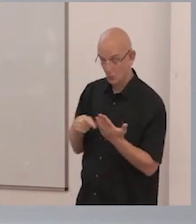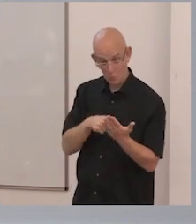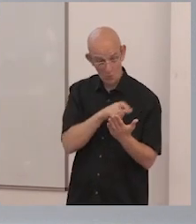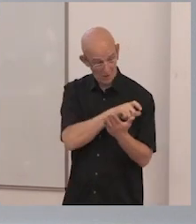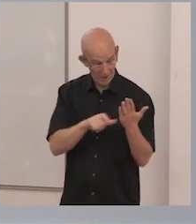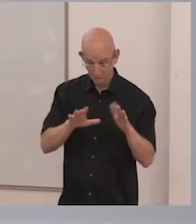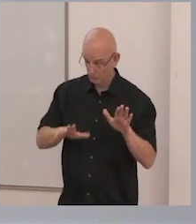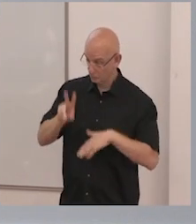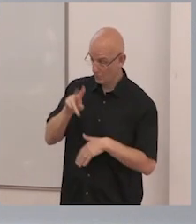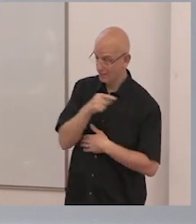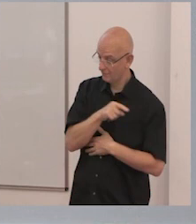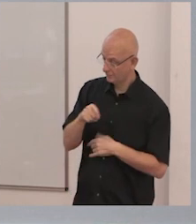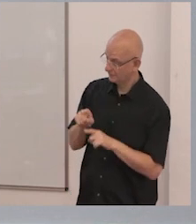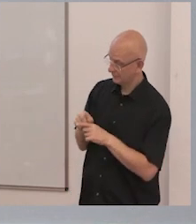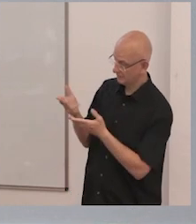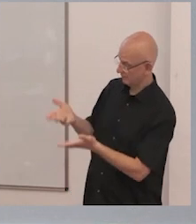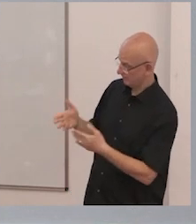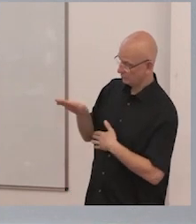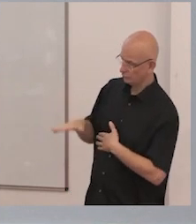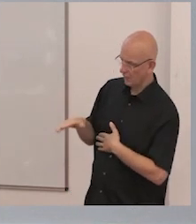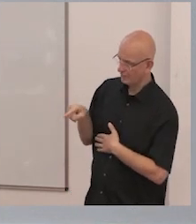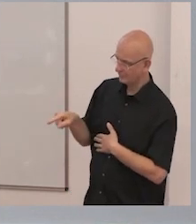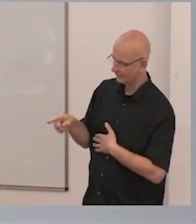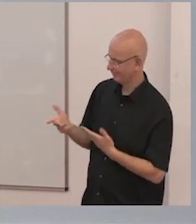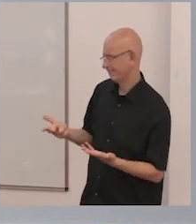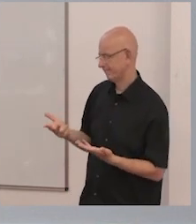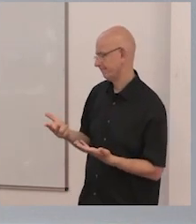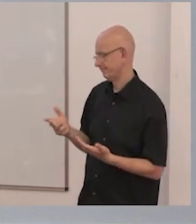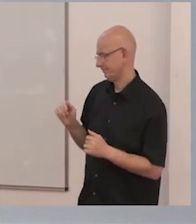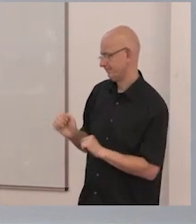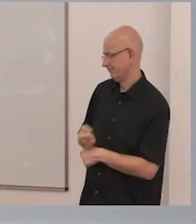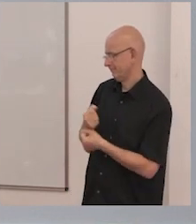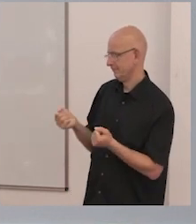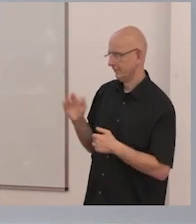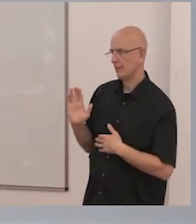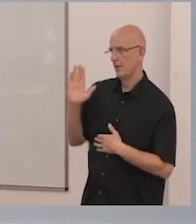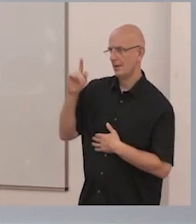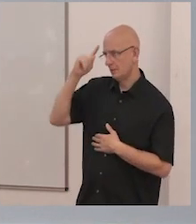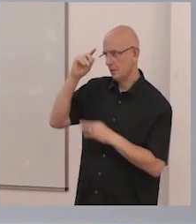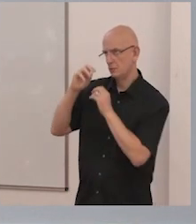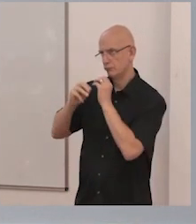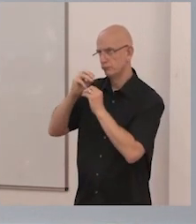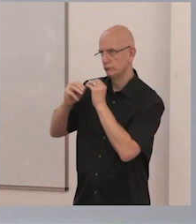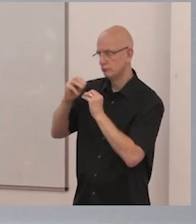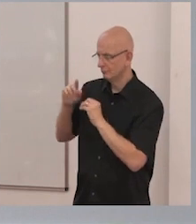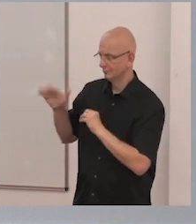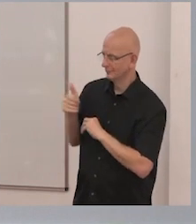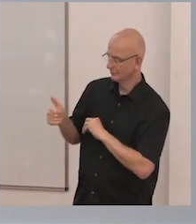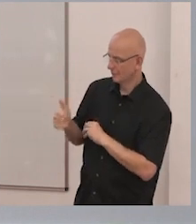matters affecting them. The views of the child being given due weight in accordance with their age and maturity.